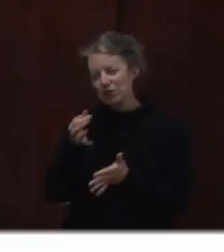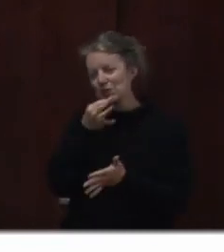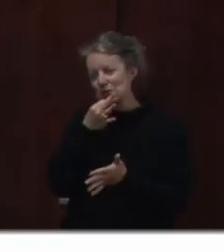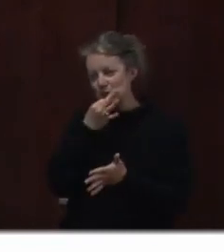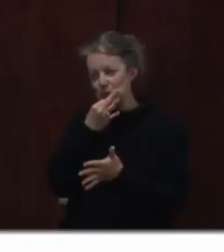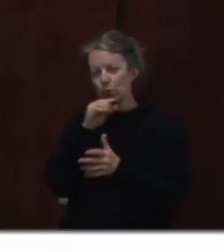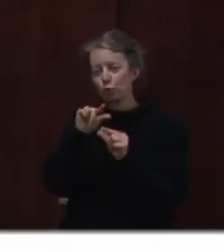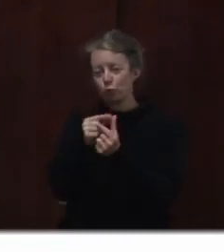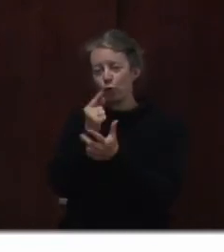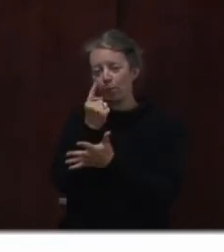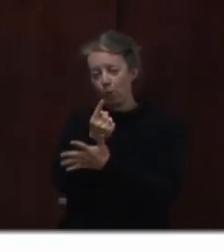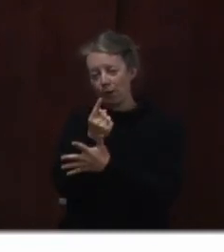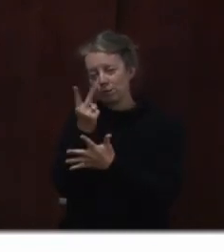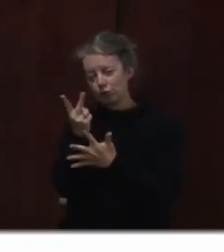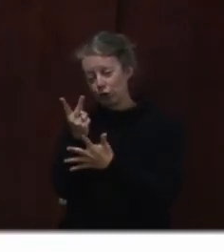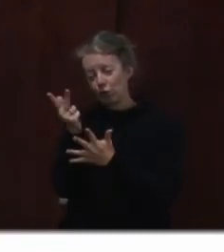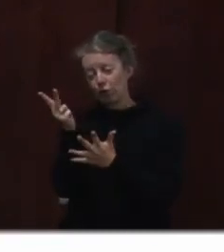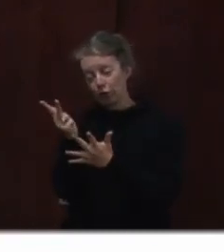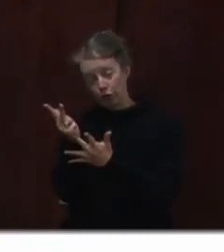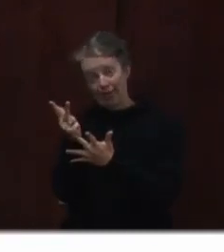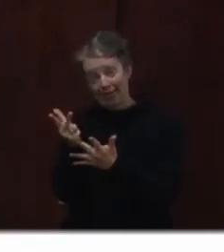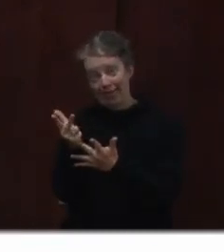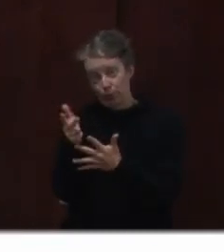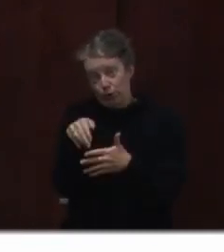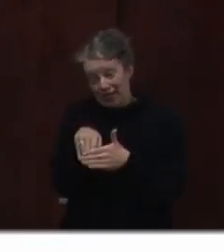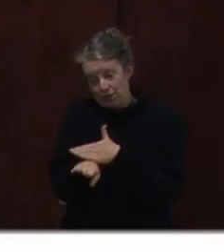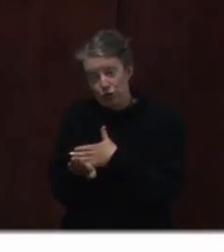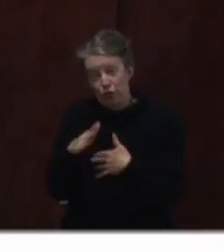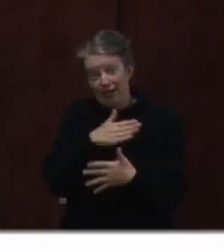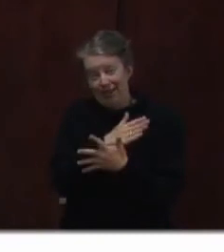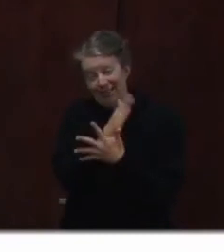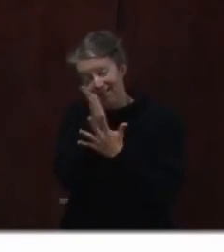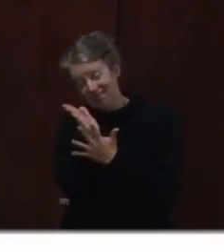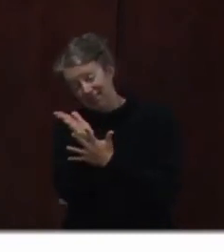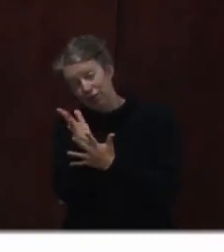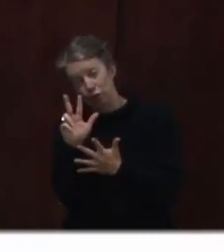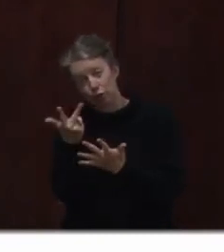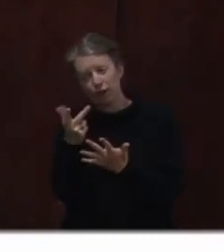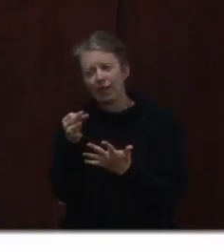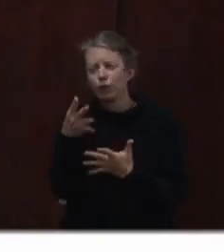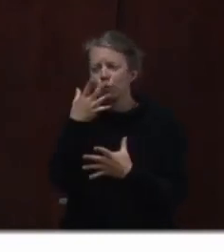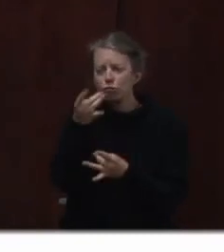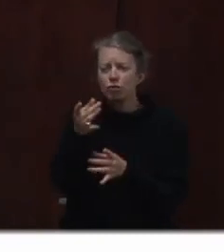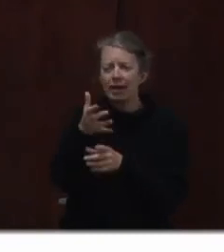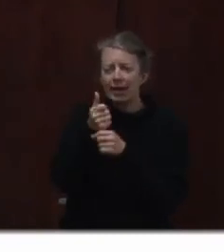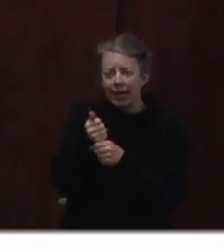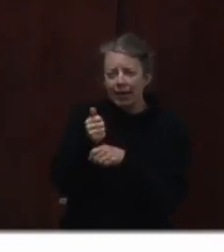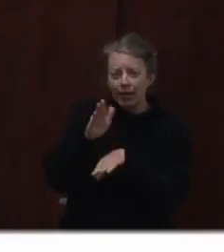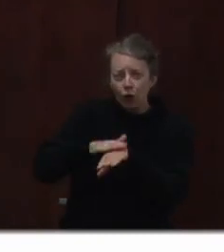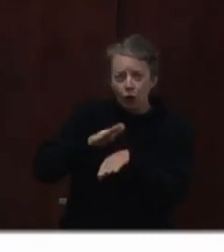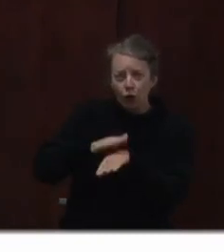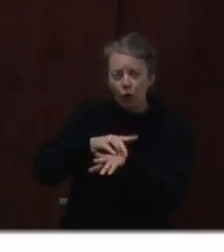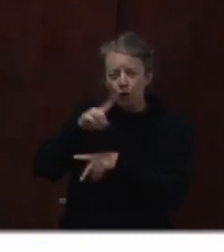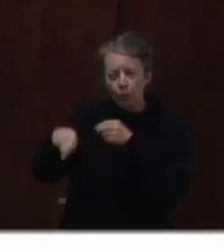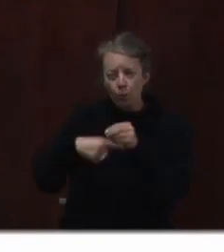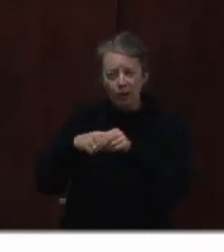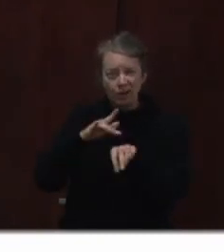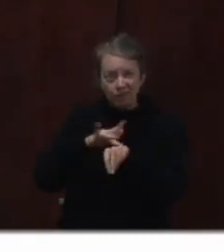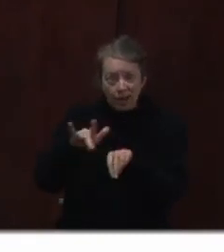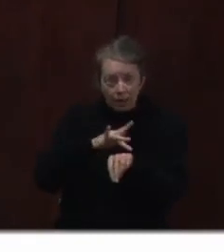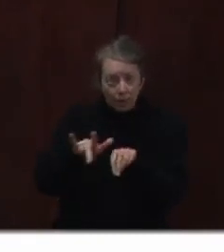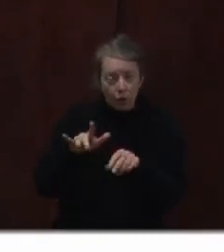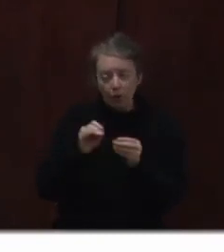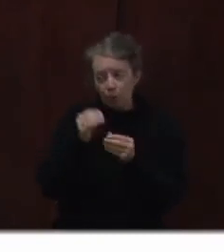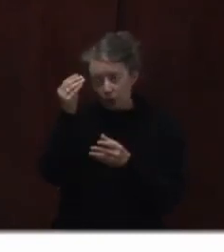our COVID vaccination priority groups, that anyone who's interested in receiving alerts of when that comes online or